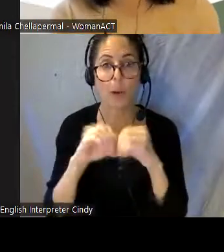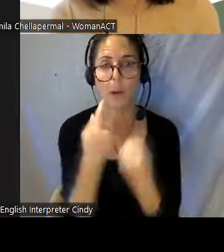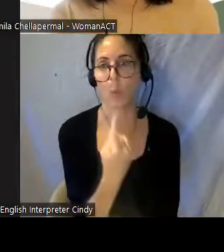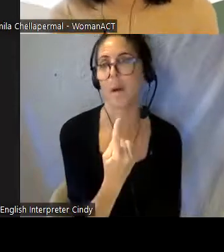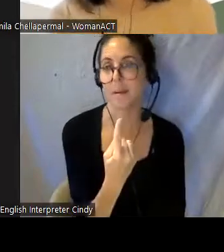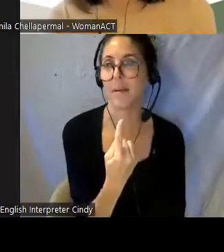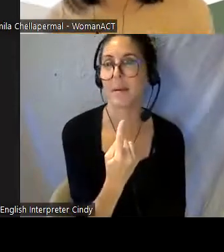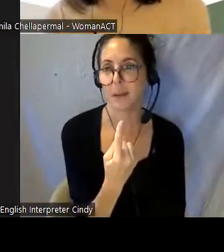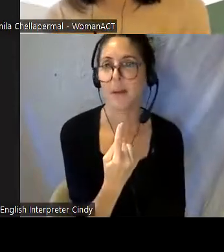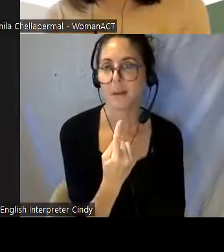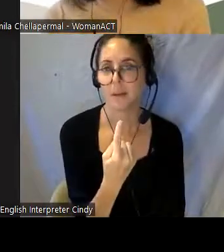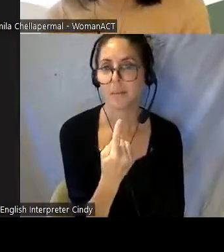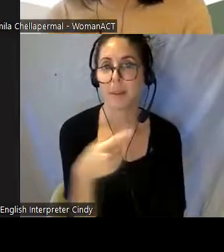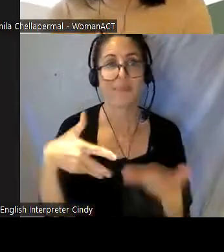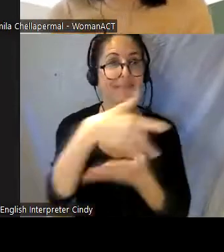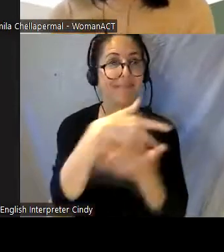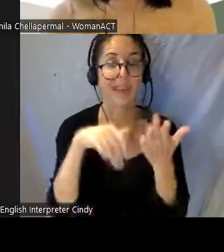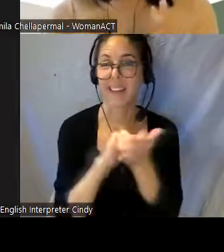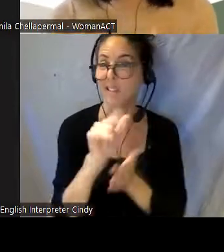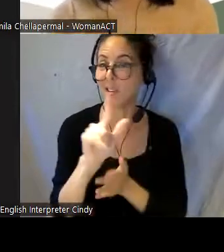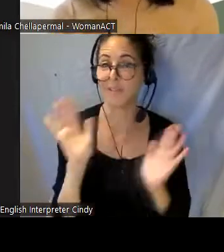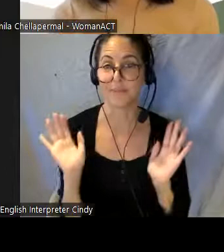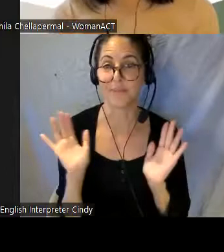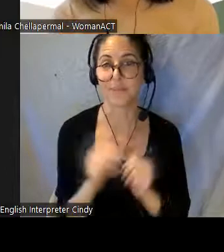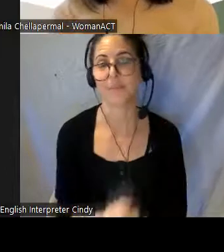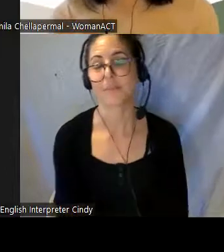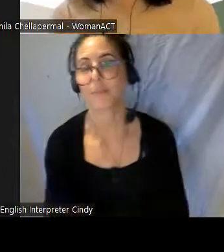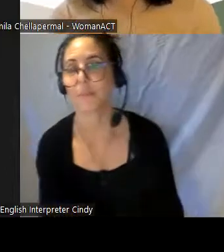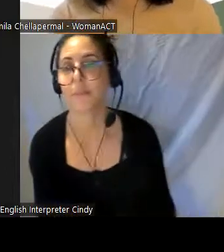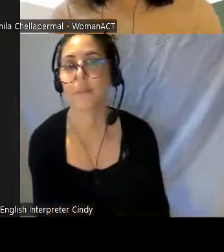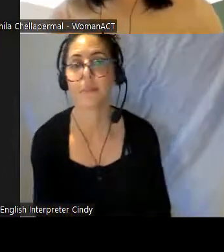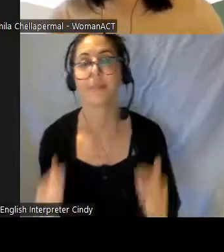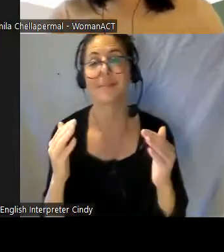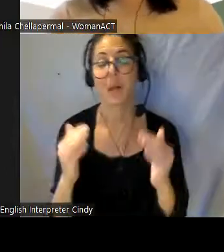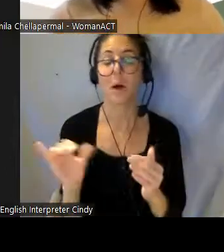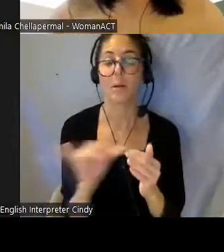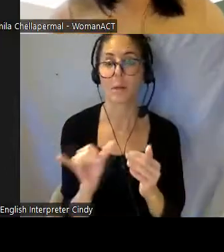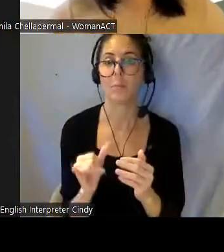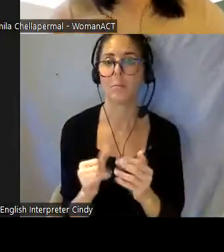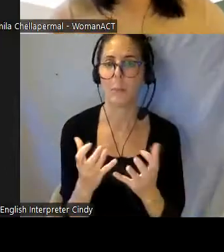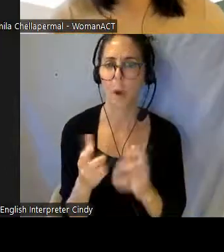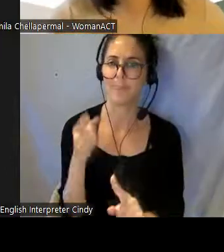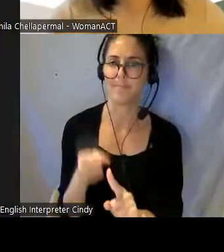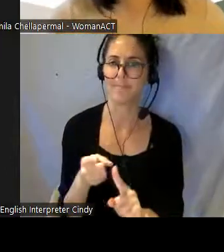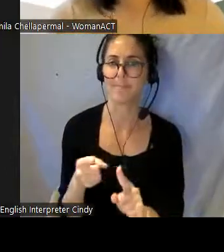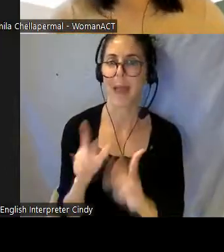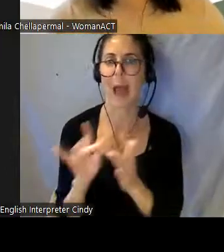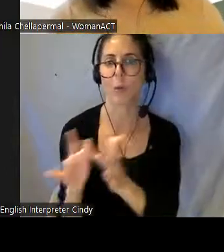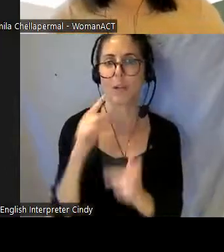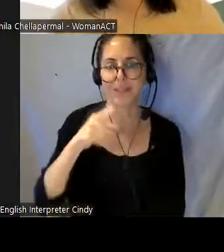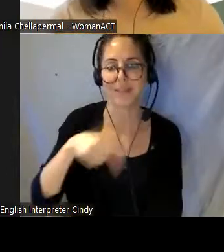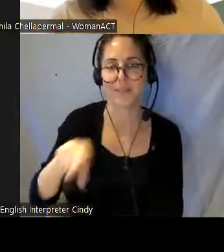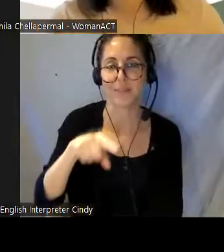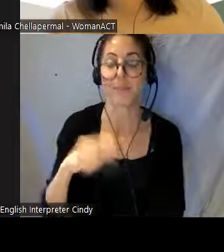they saw other people. So having some targeted outreach in those places. Addressing women's